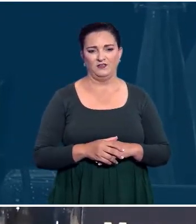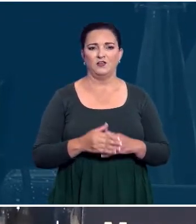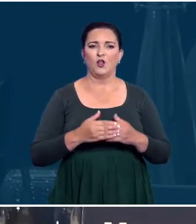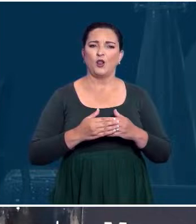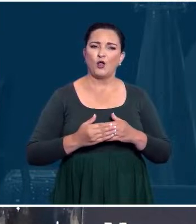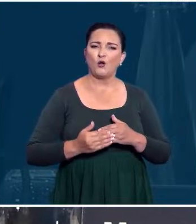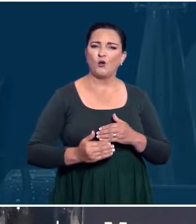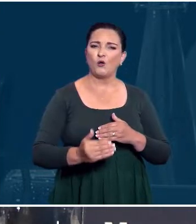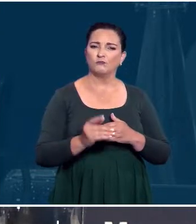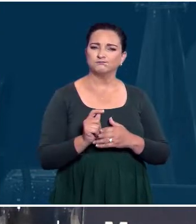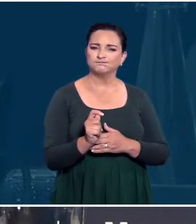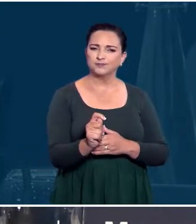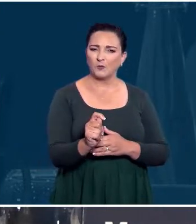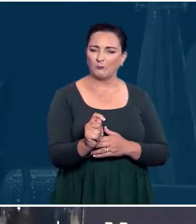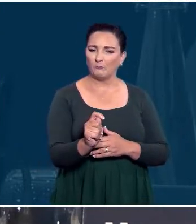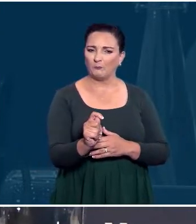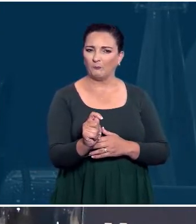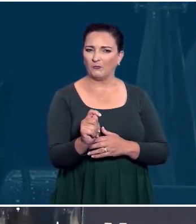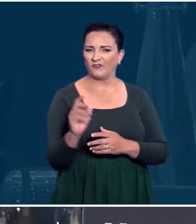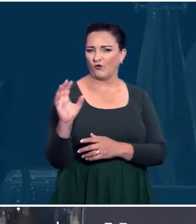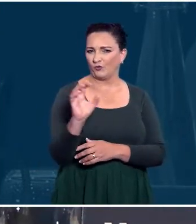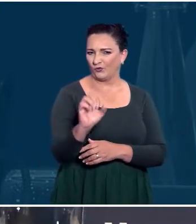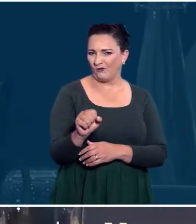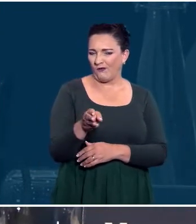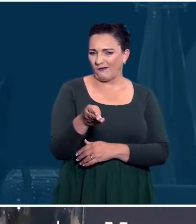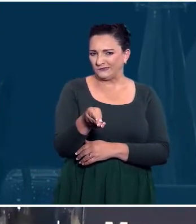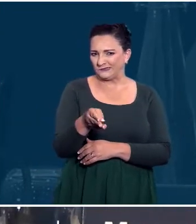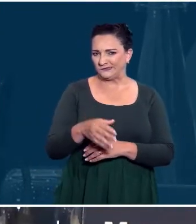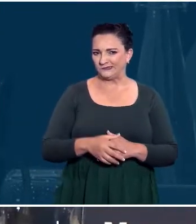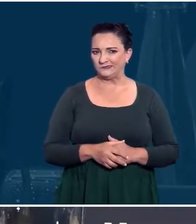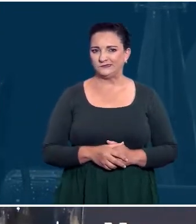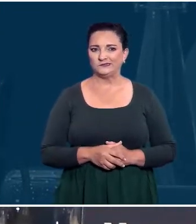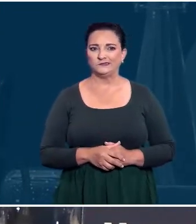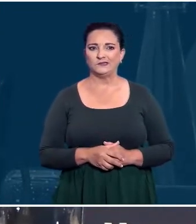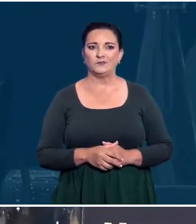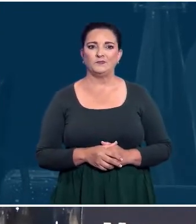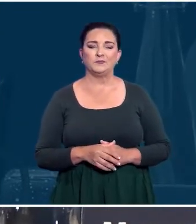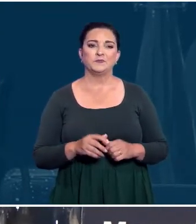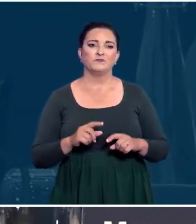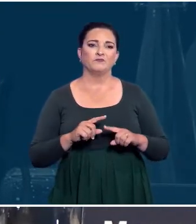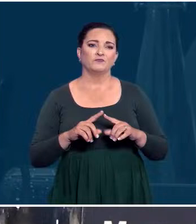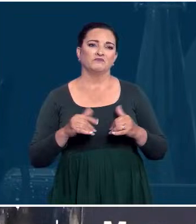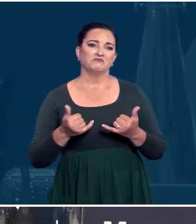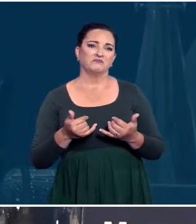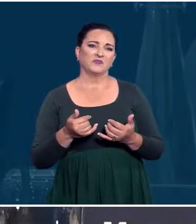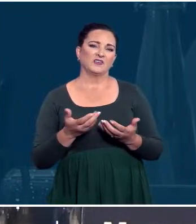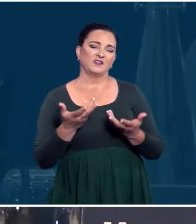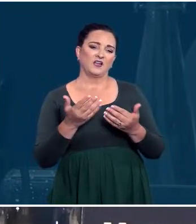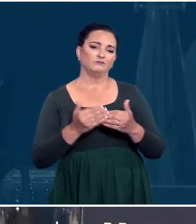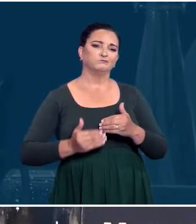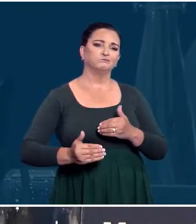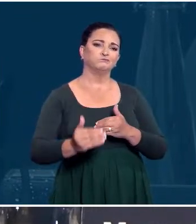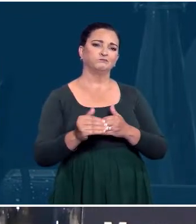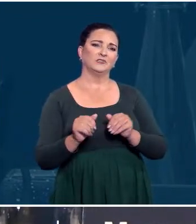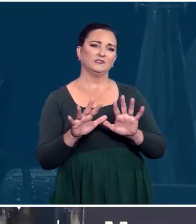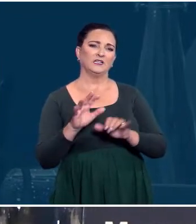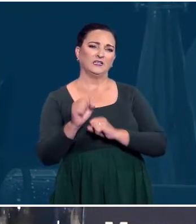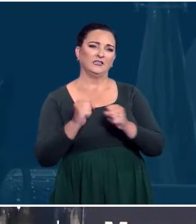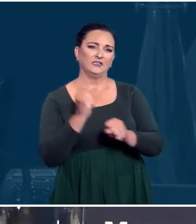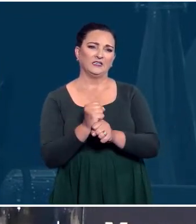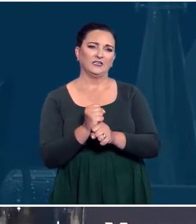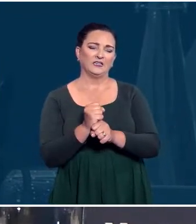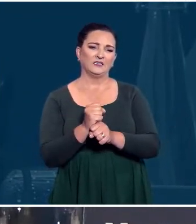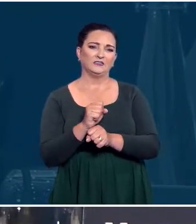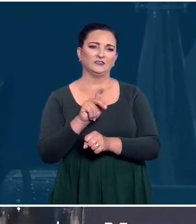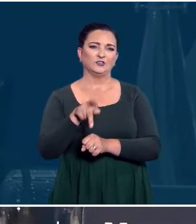costs. You can think about South African government bond 10-year yield as being a proxy for what